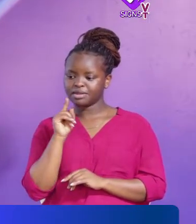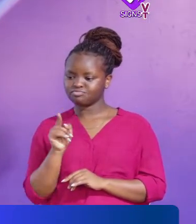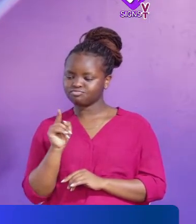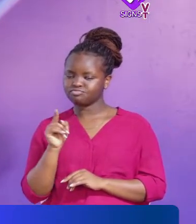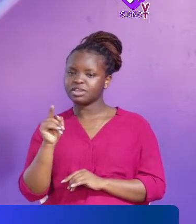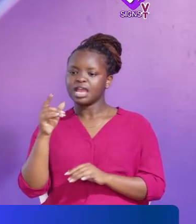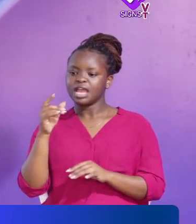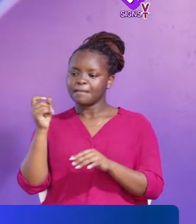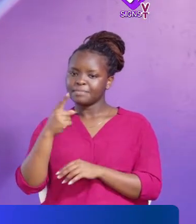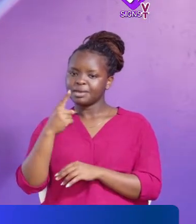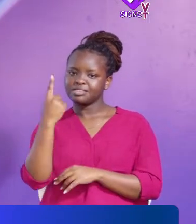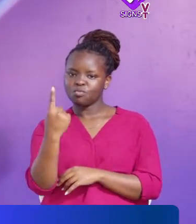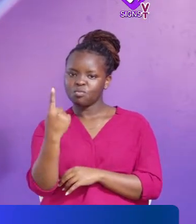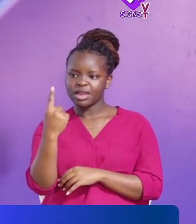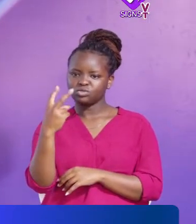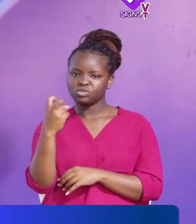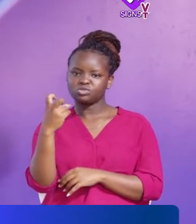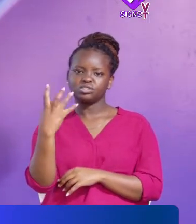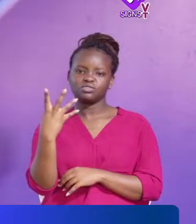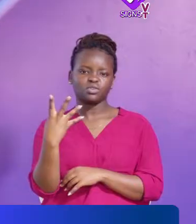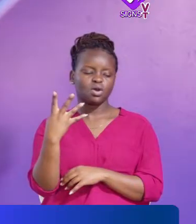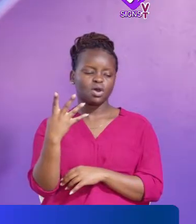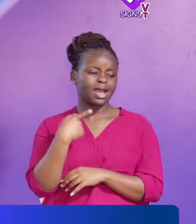2024. And we are still debating who has the original